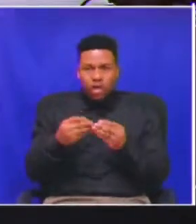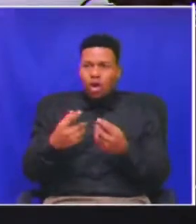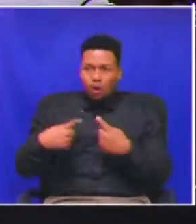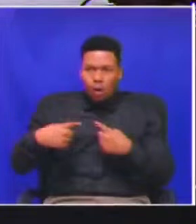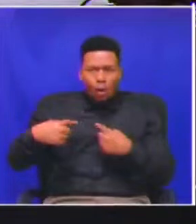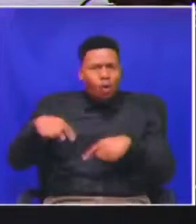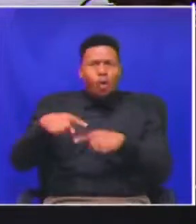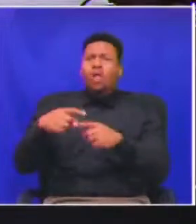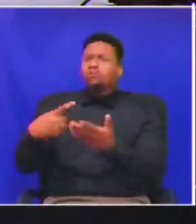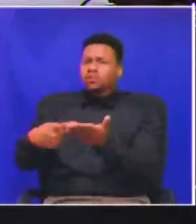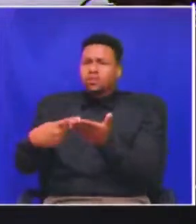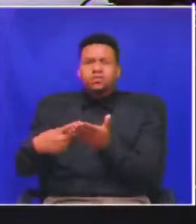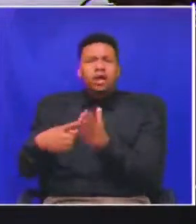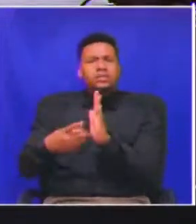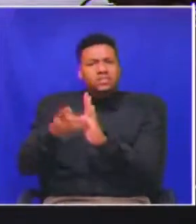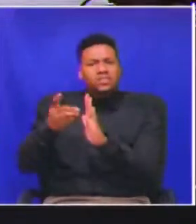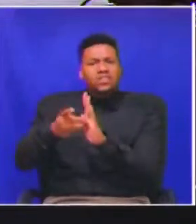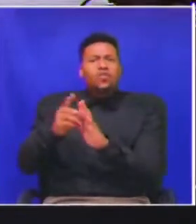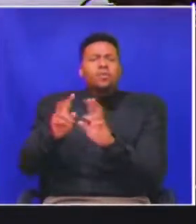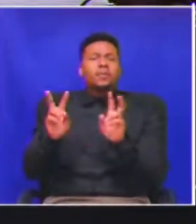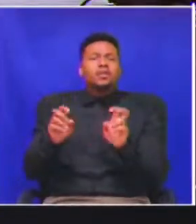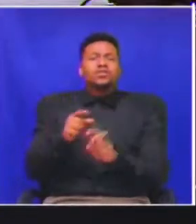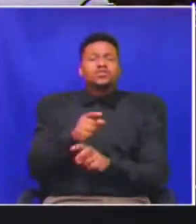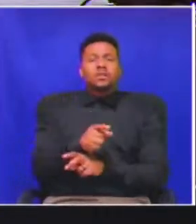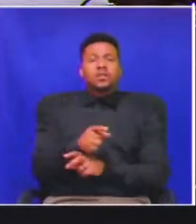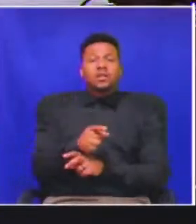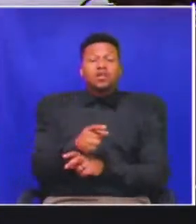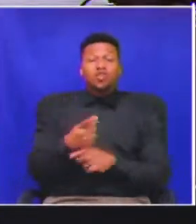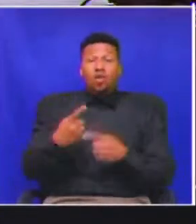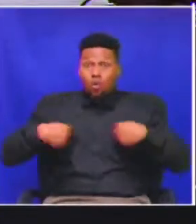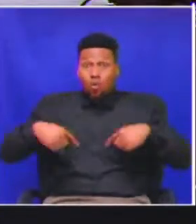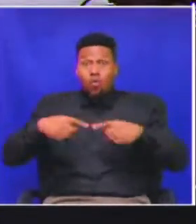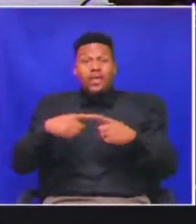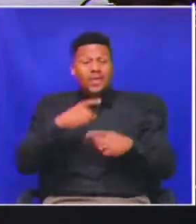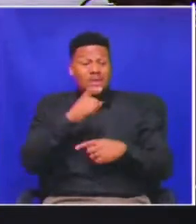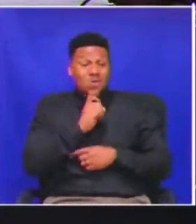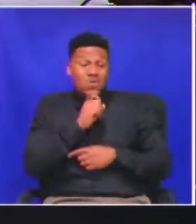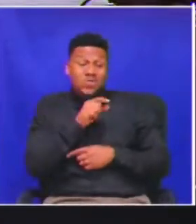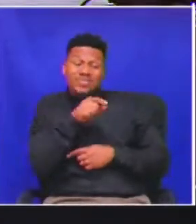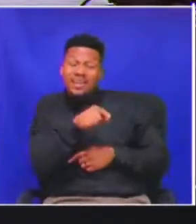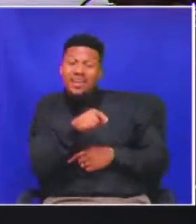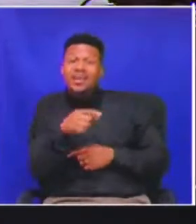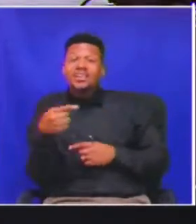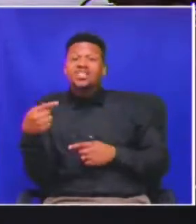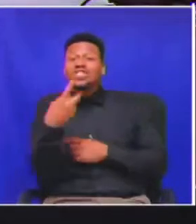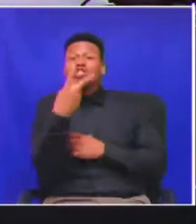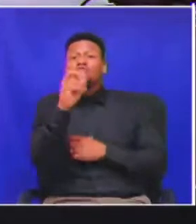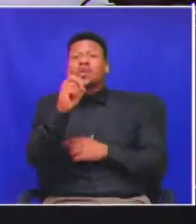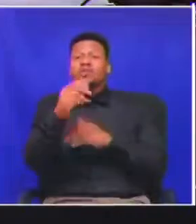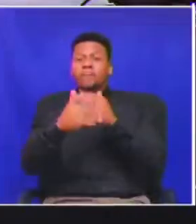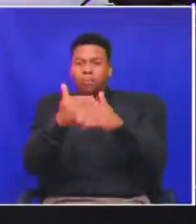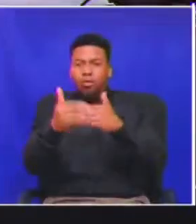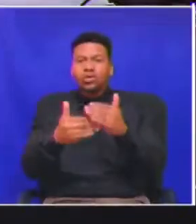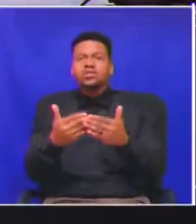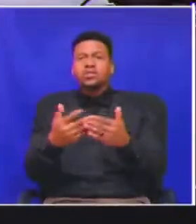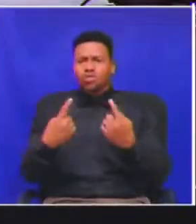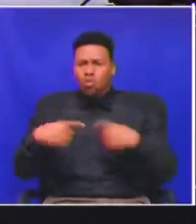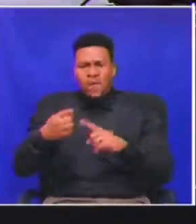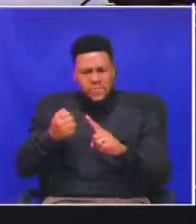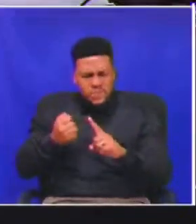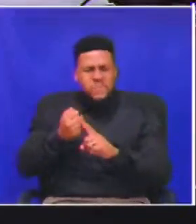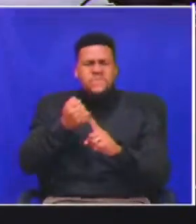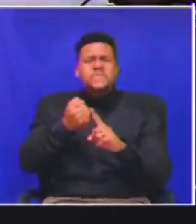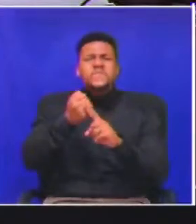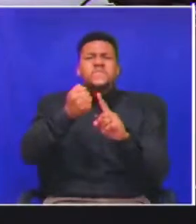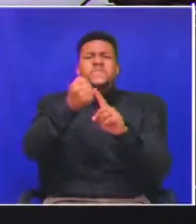So we, through the G20 process, have sought to advocate for